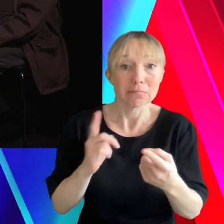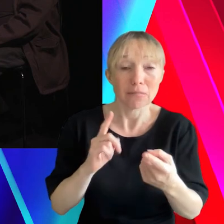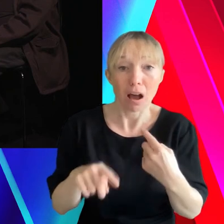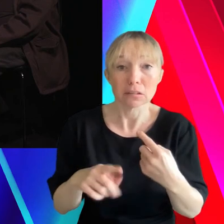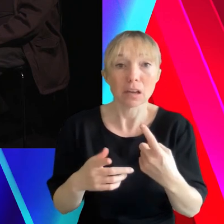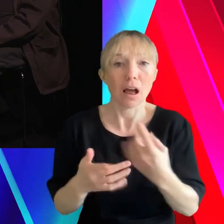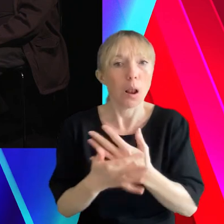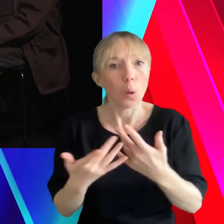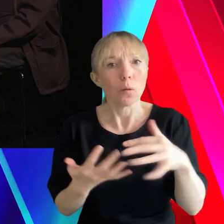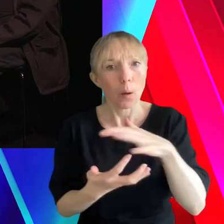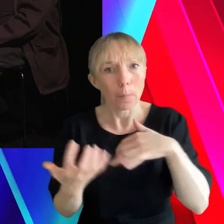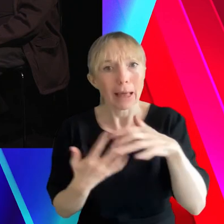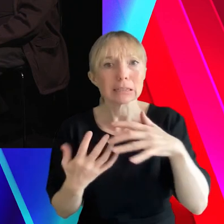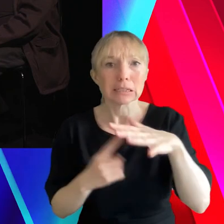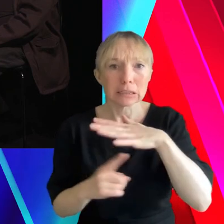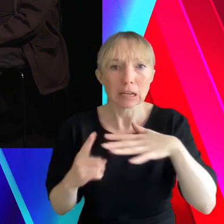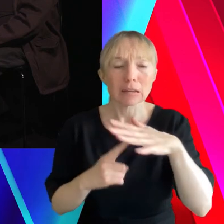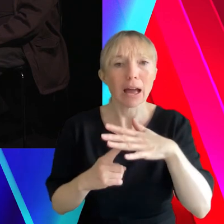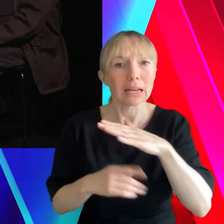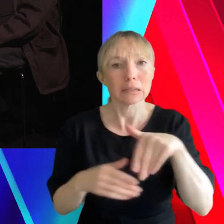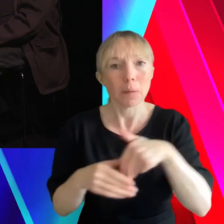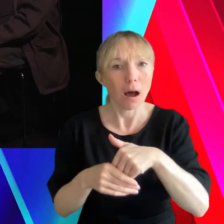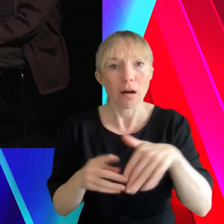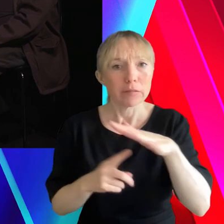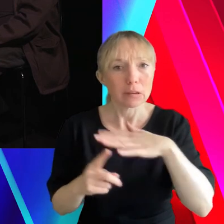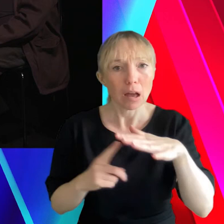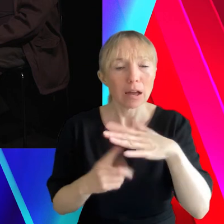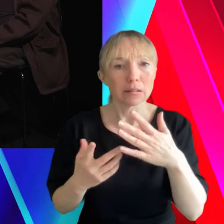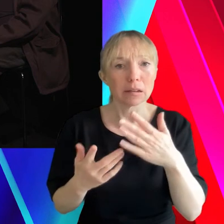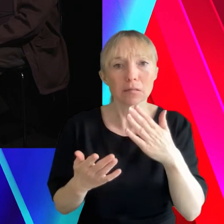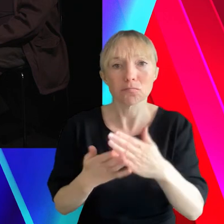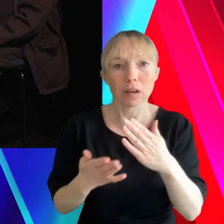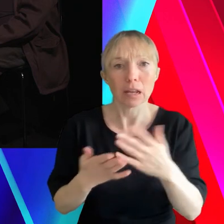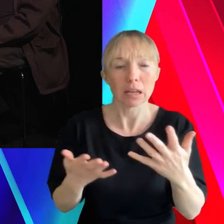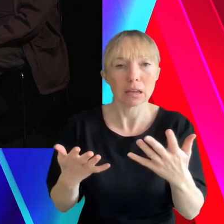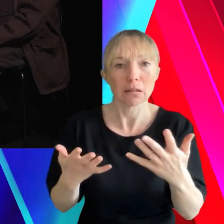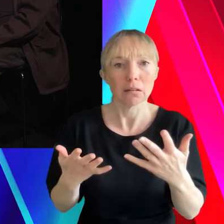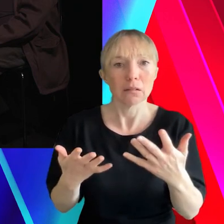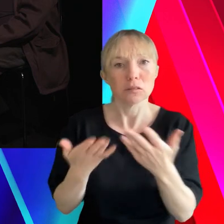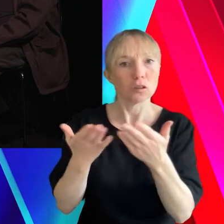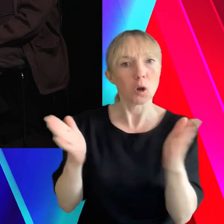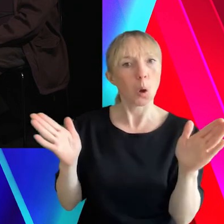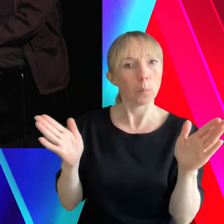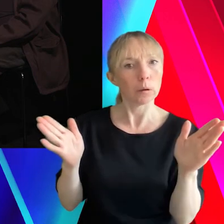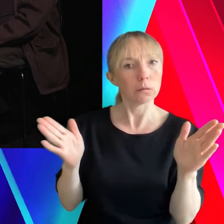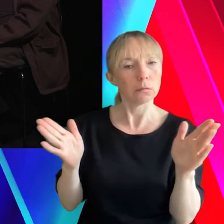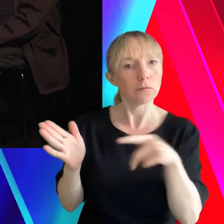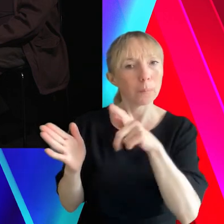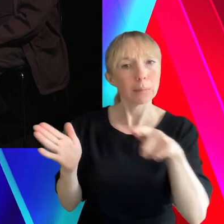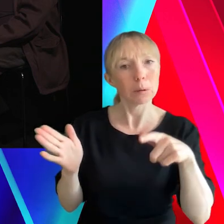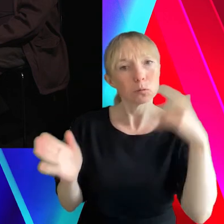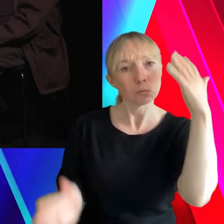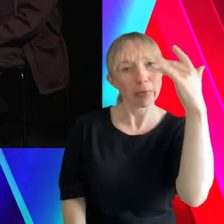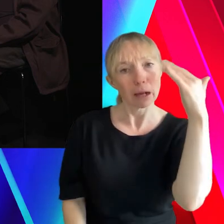you refer to are part of our society, and so they would just leave them open for people to